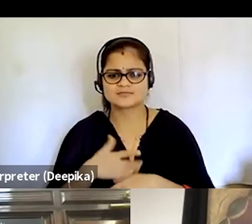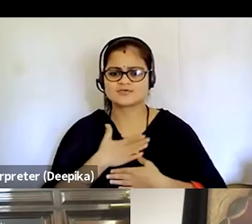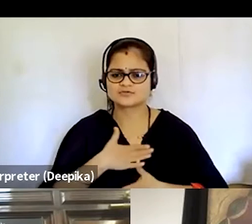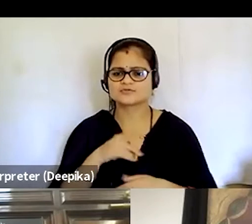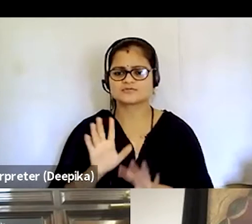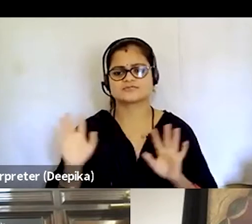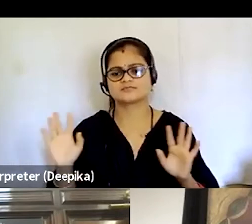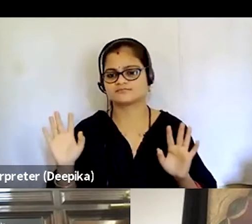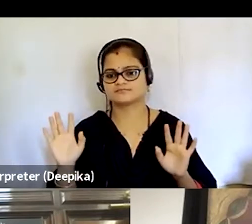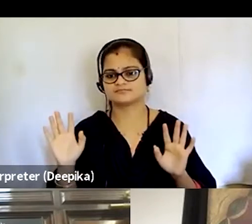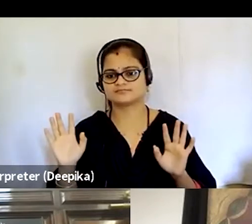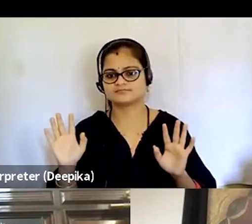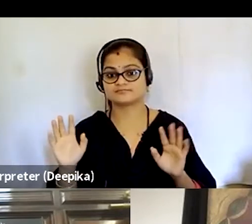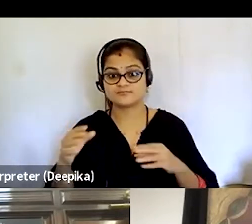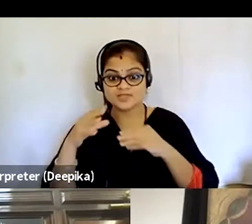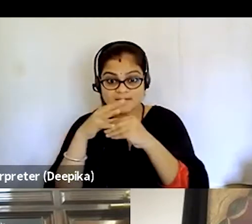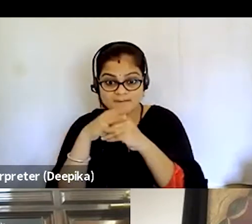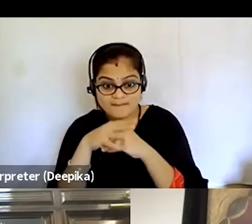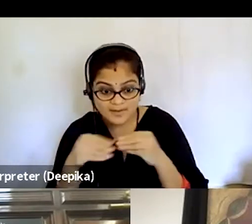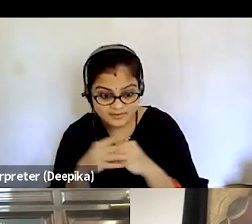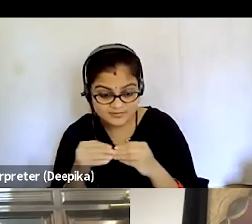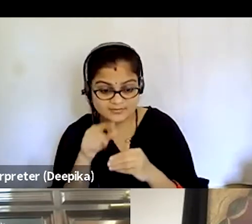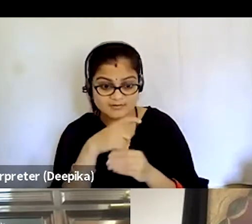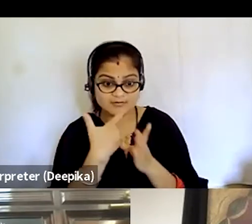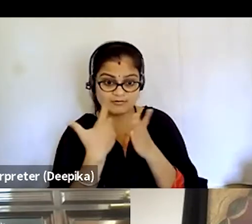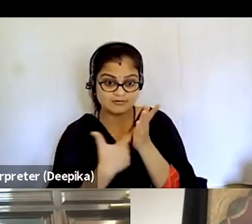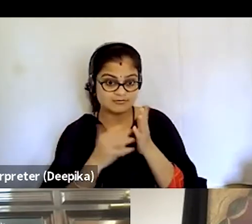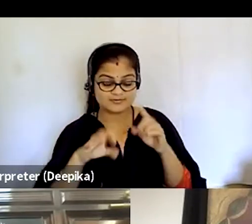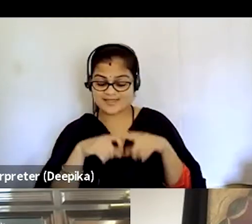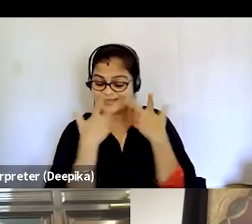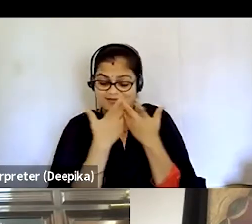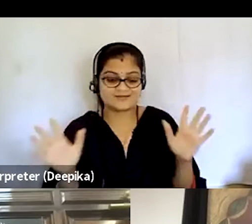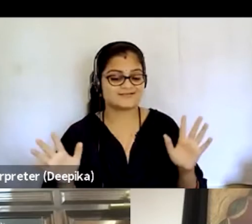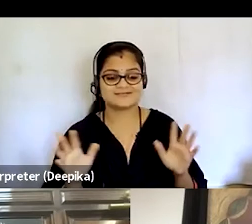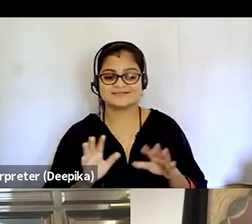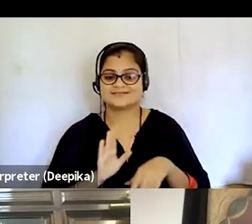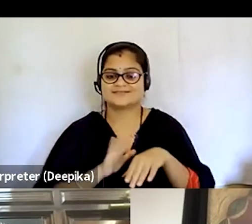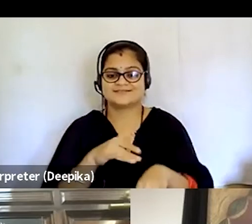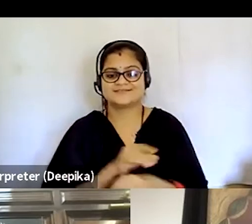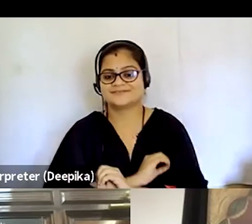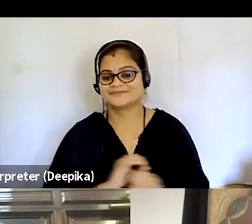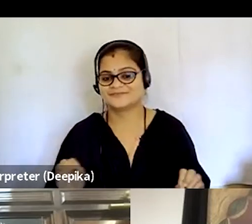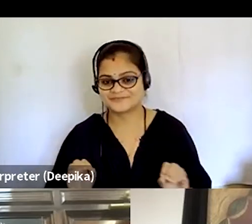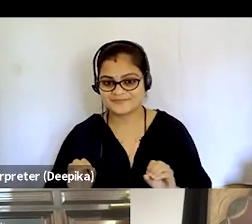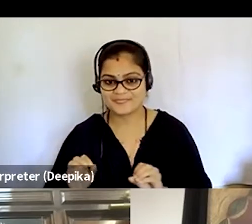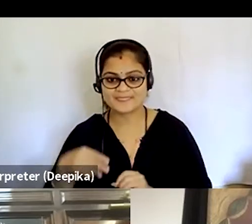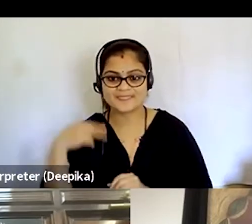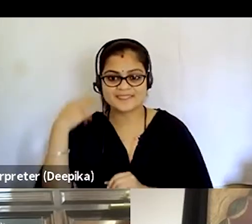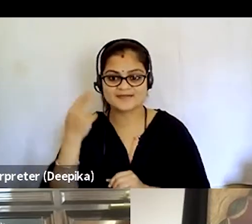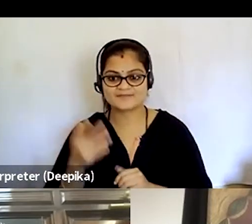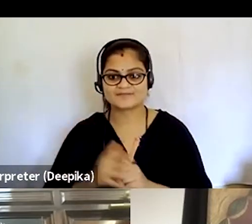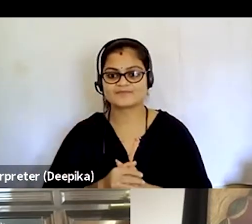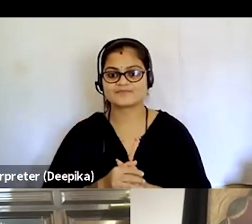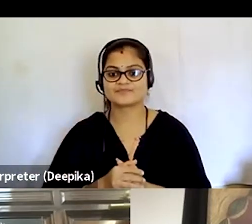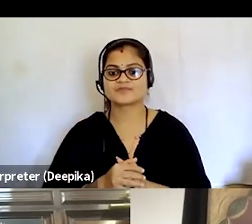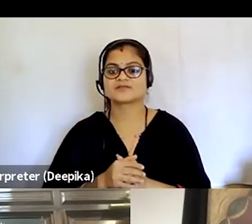Nothing can shake the Bangaloreans' love for rock. Okay. If anything, it's just gotten stronger with